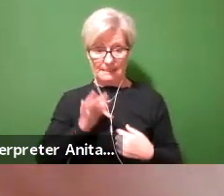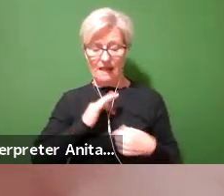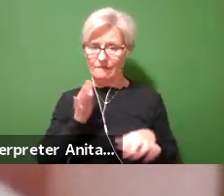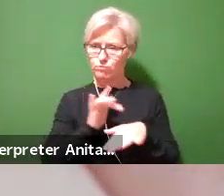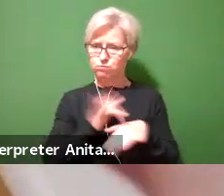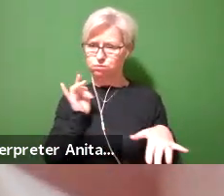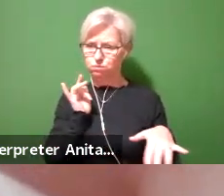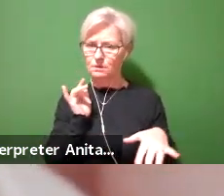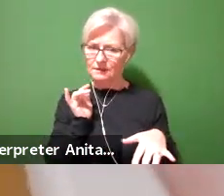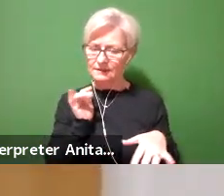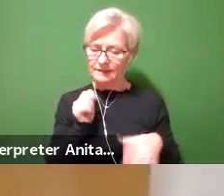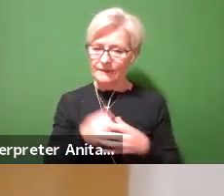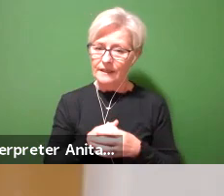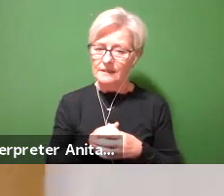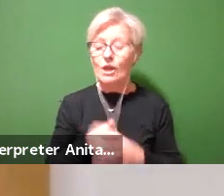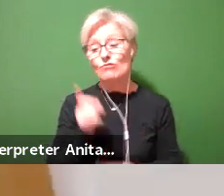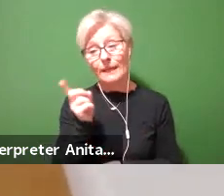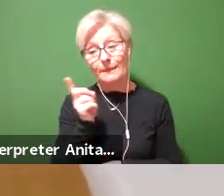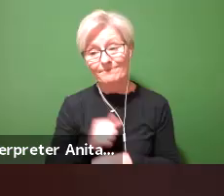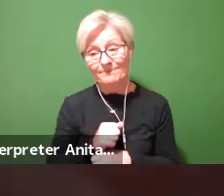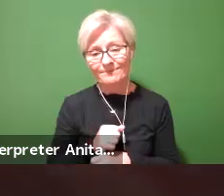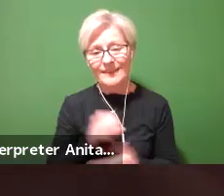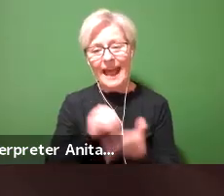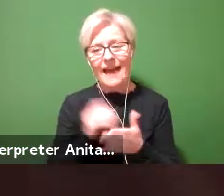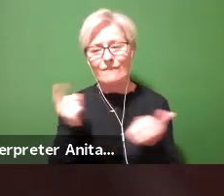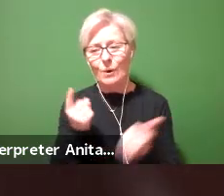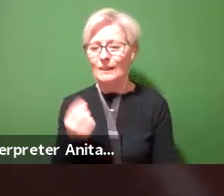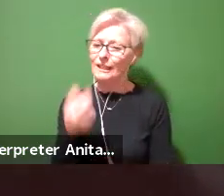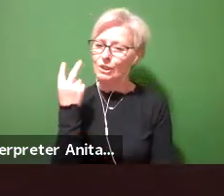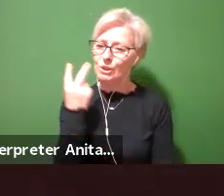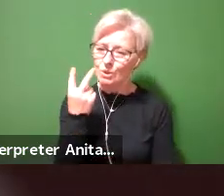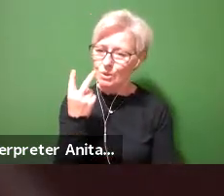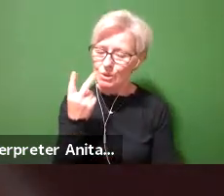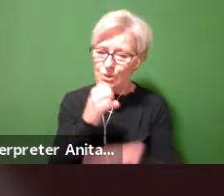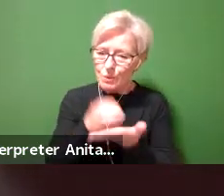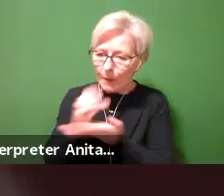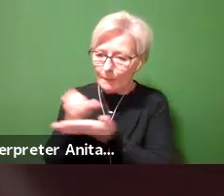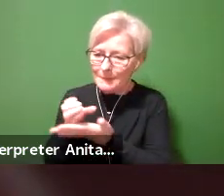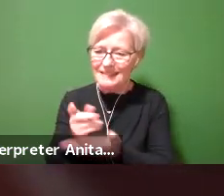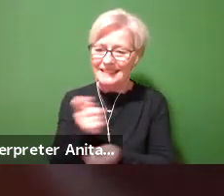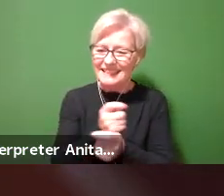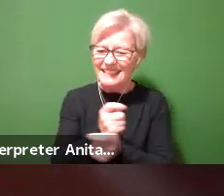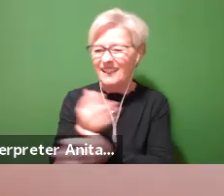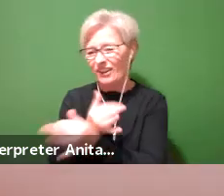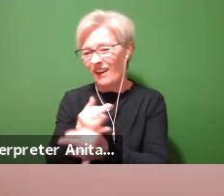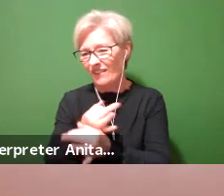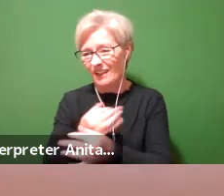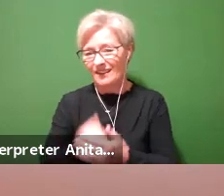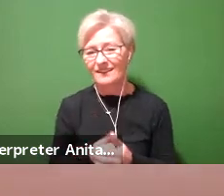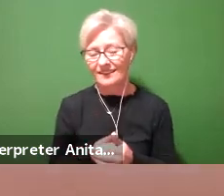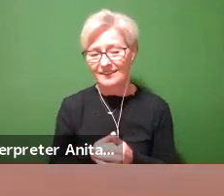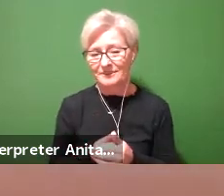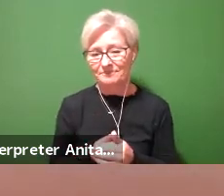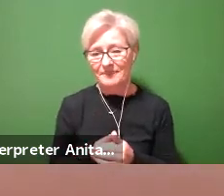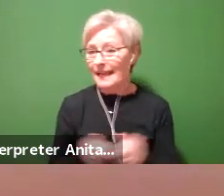The recommendation here would be to stick to 2 cups of tea or coffee or drinks containing caffeine in the day, and best not to have